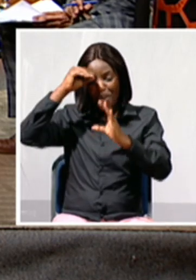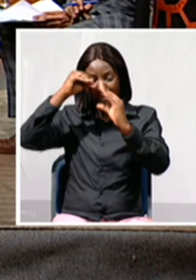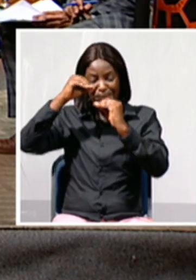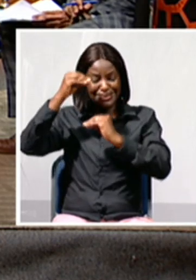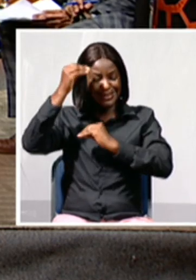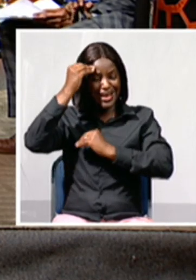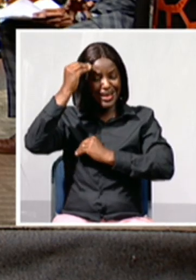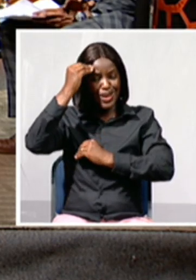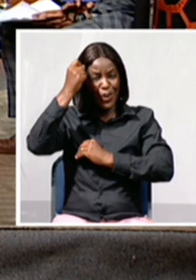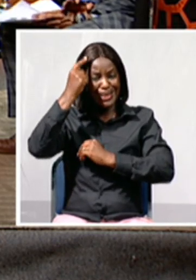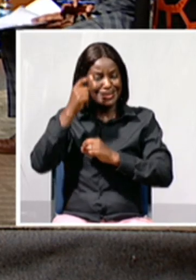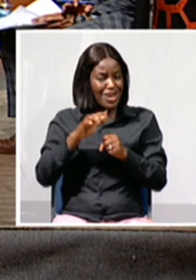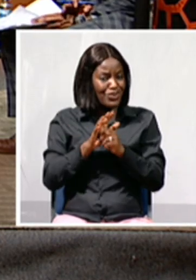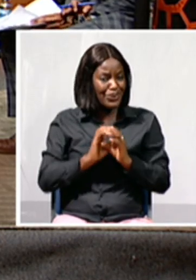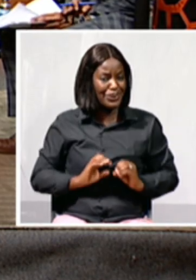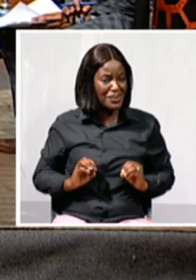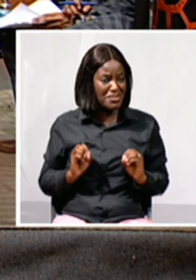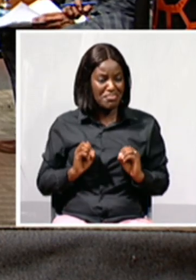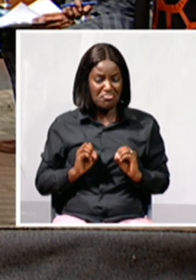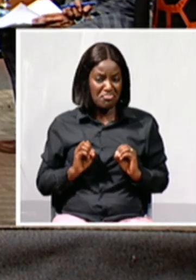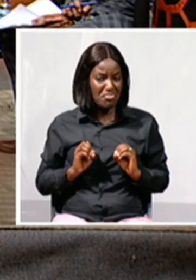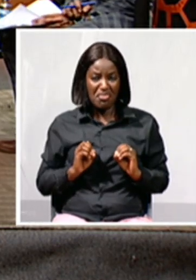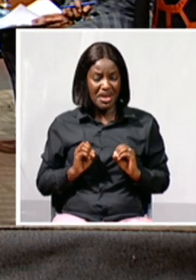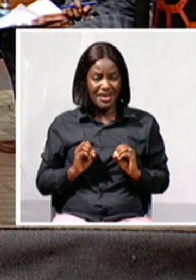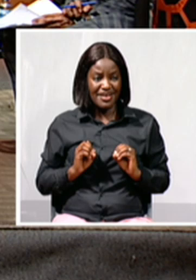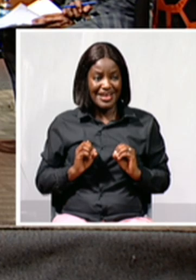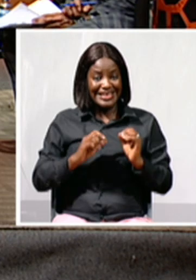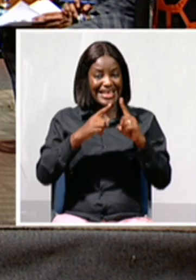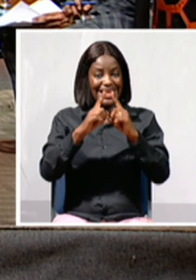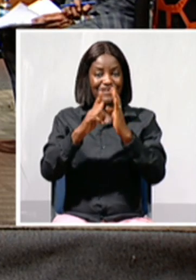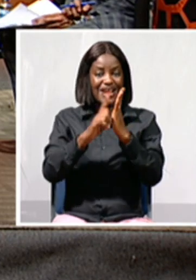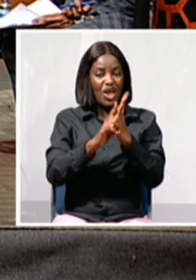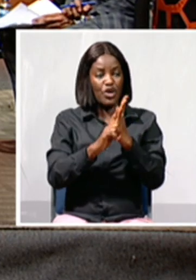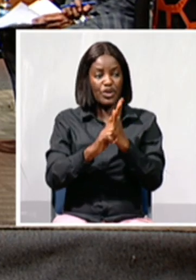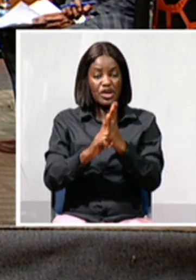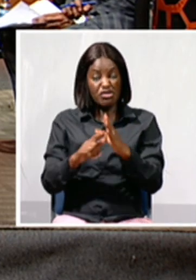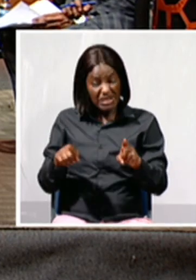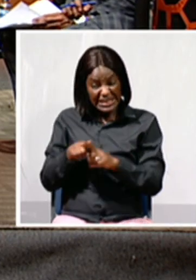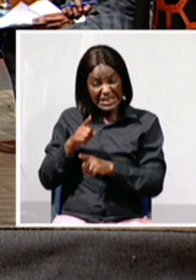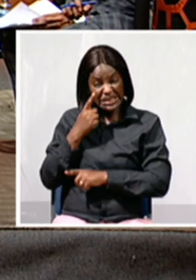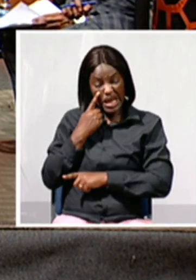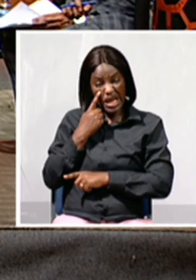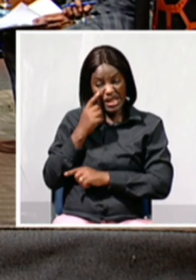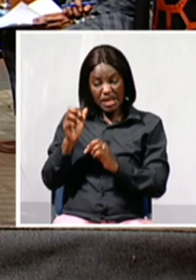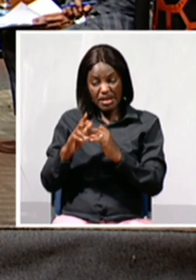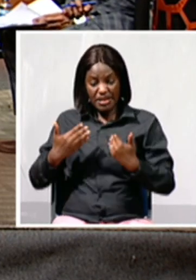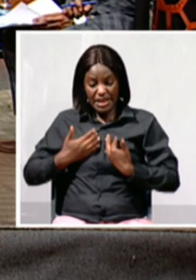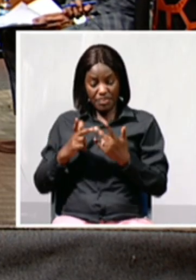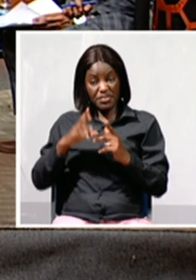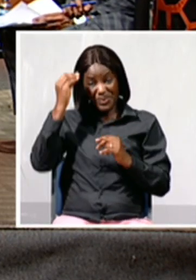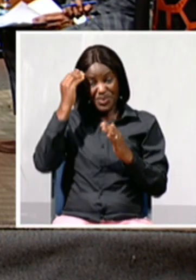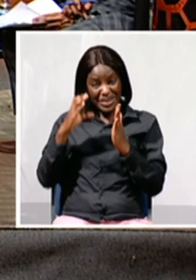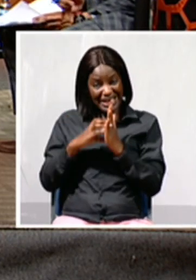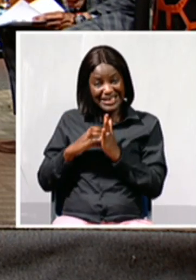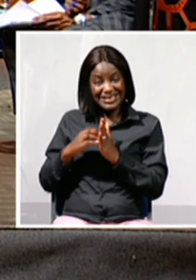rights particularly that we have within the supreme law of the land. Is it your observation that young people care about the Constitution, that they know the